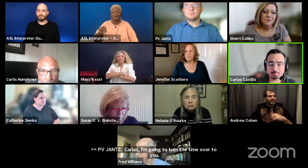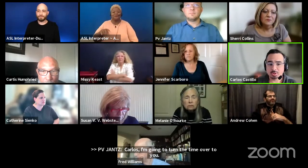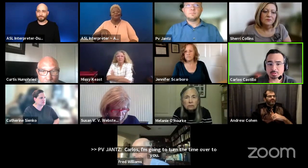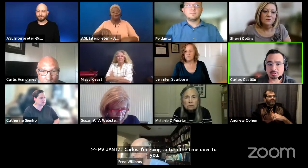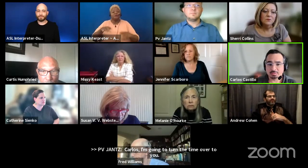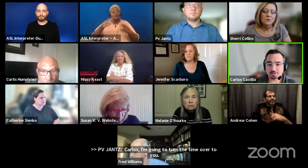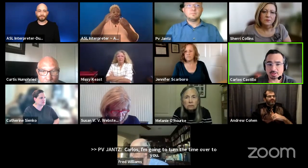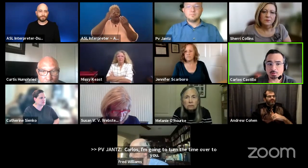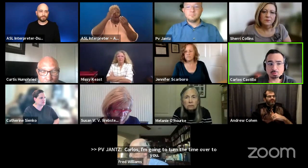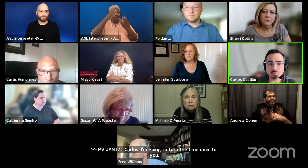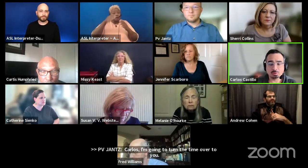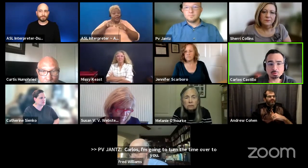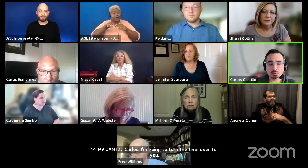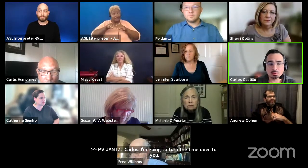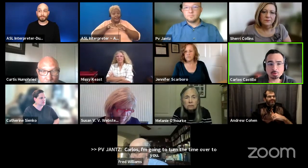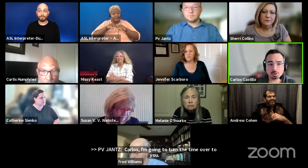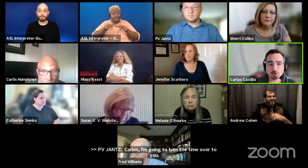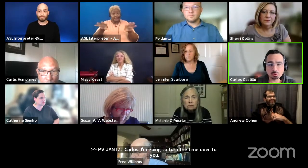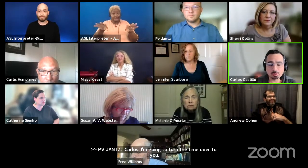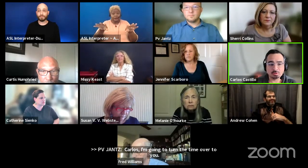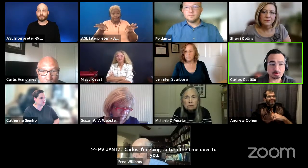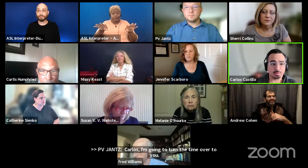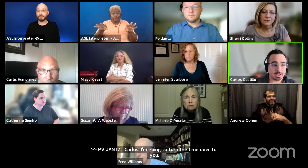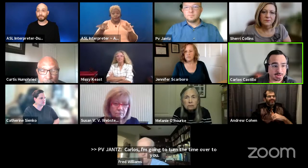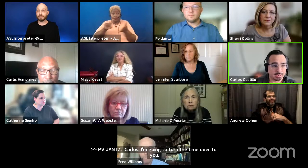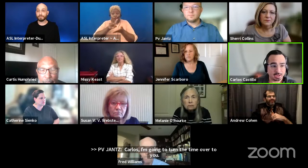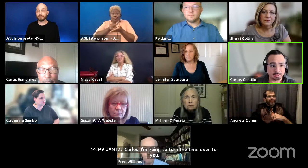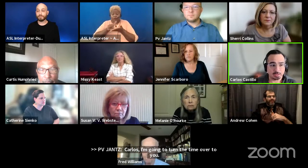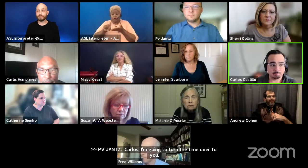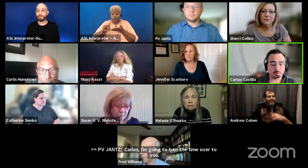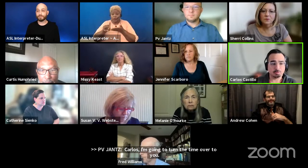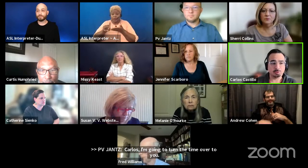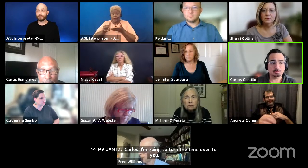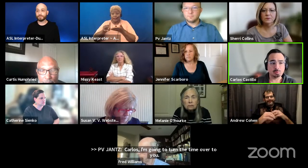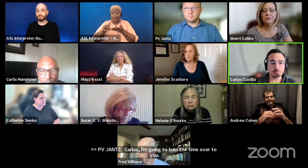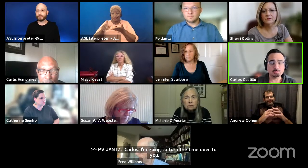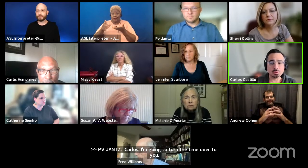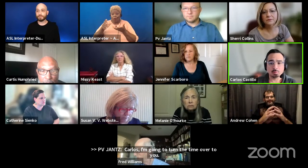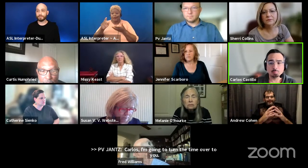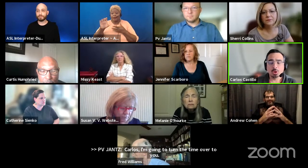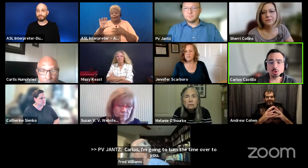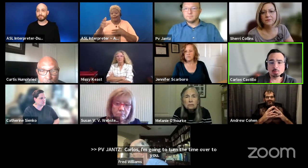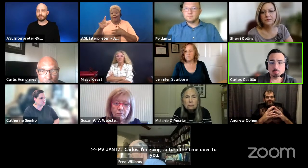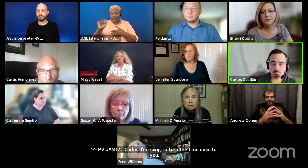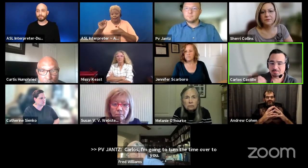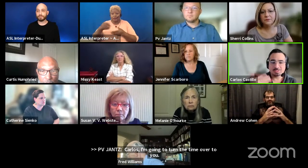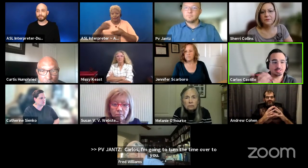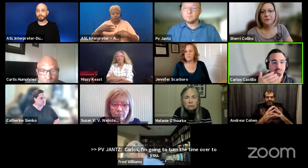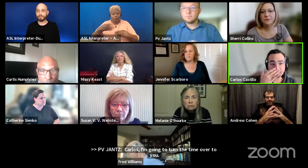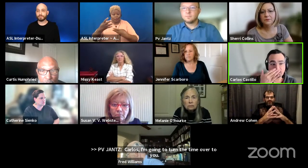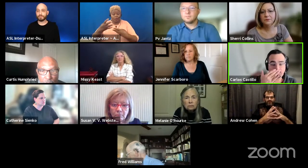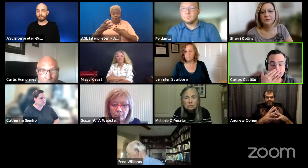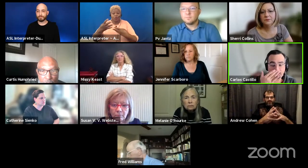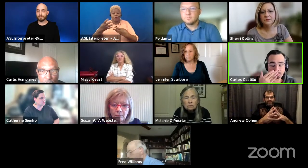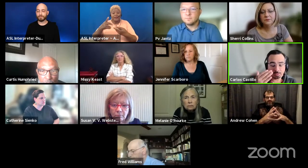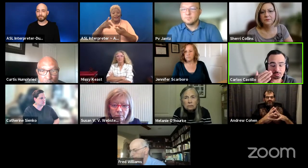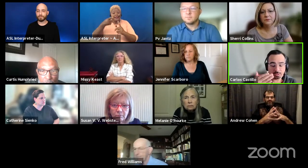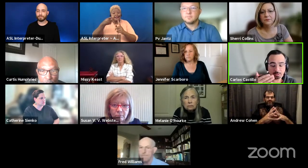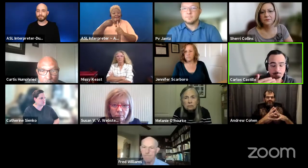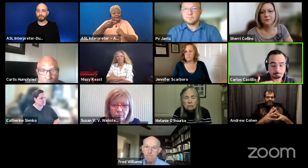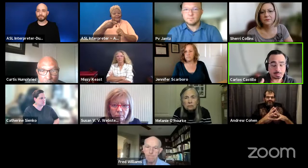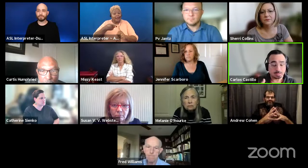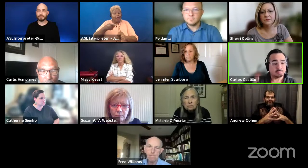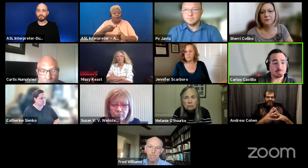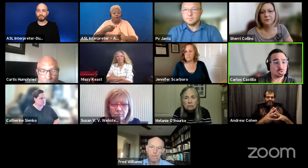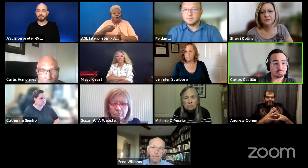The information that I sent out earlier this week, or that I had Kyla upload for you folks, basically detailed